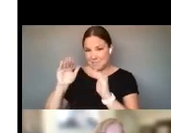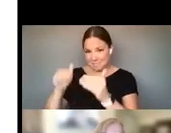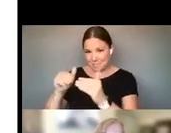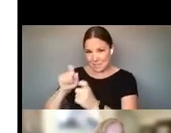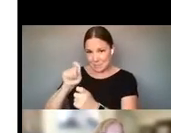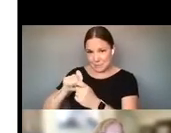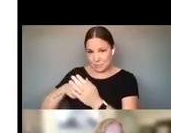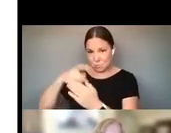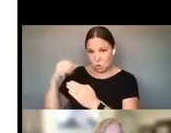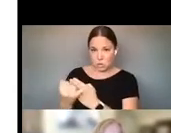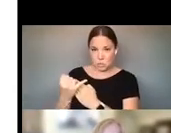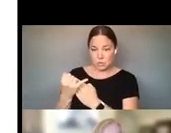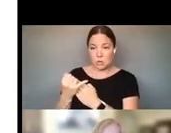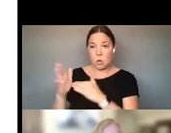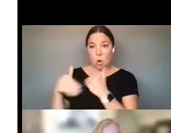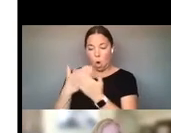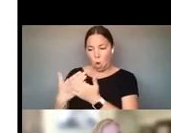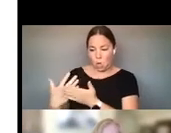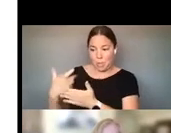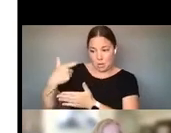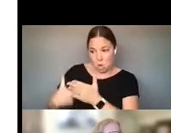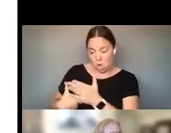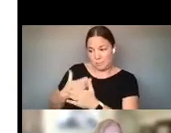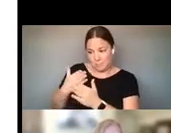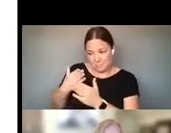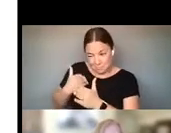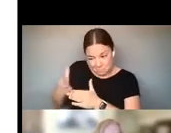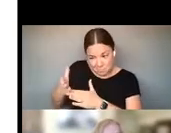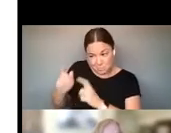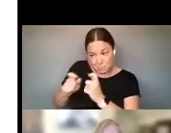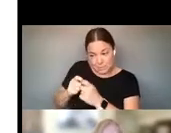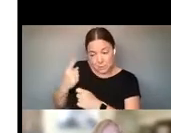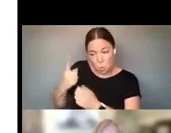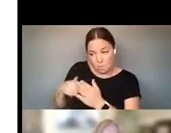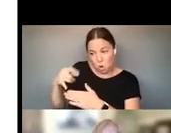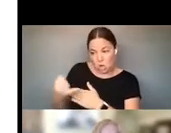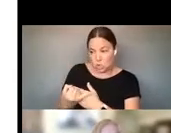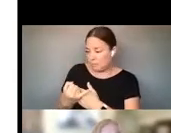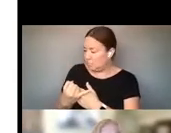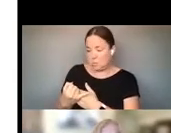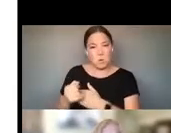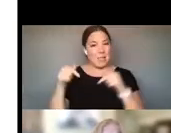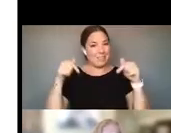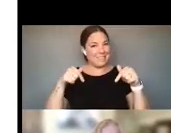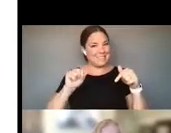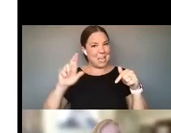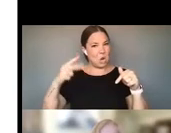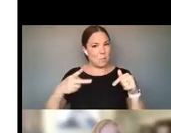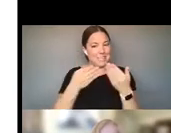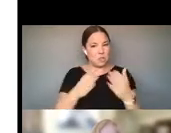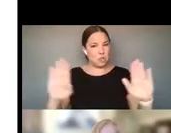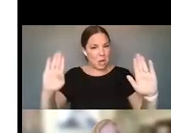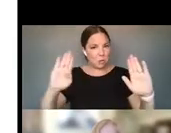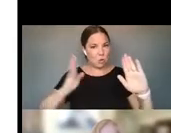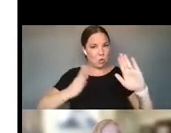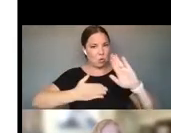and all the costs are tied to that one project, this is general operating support. So, you can